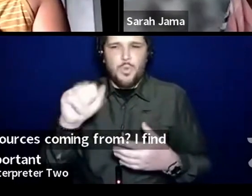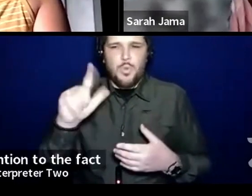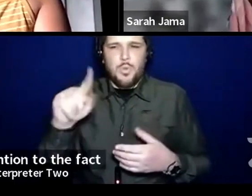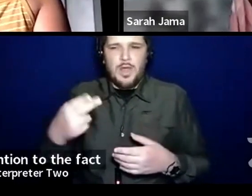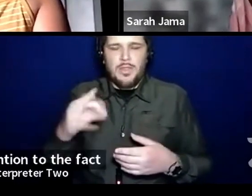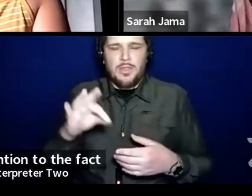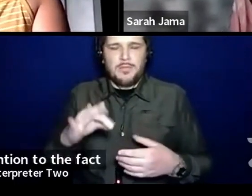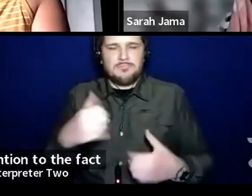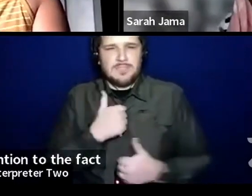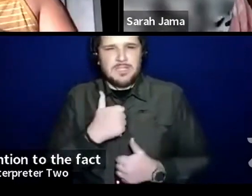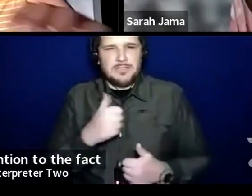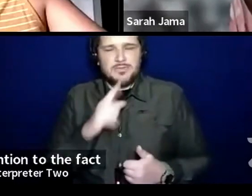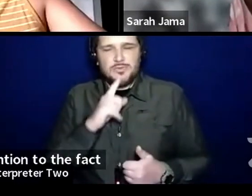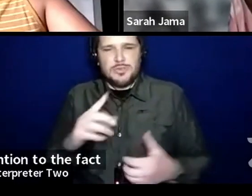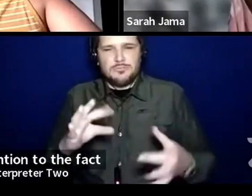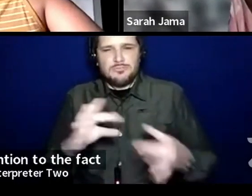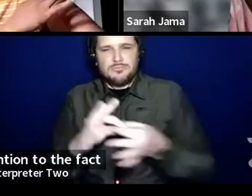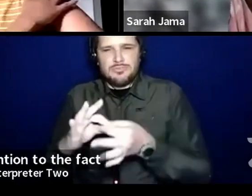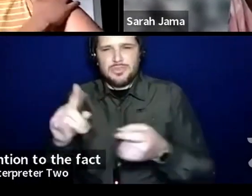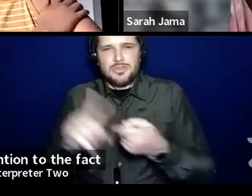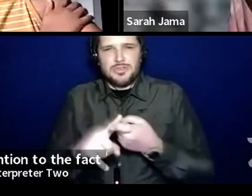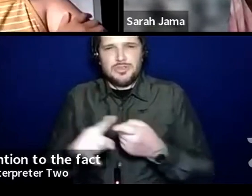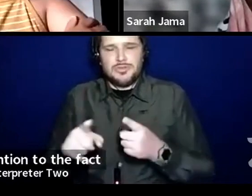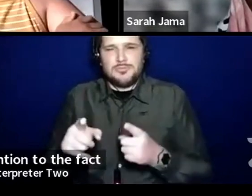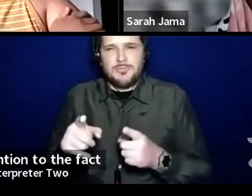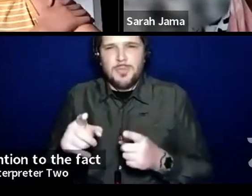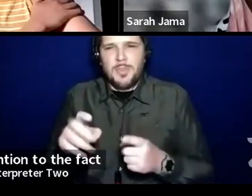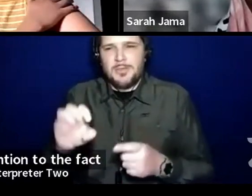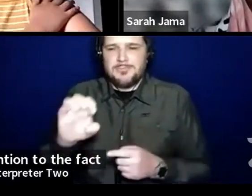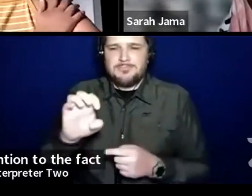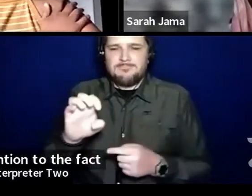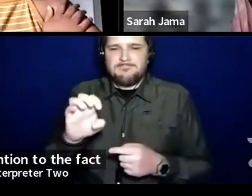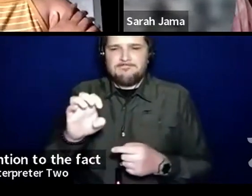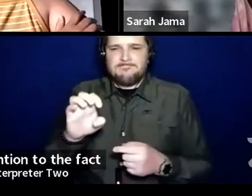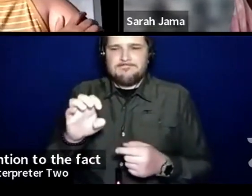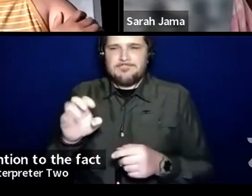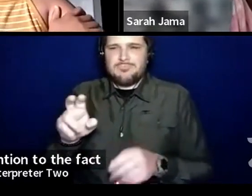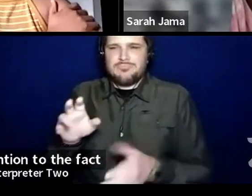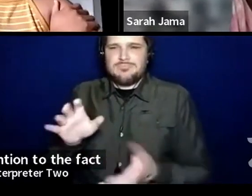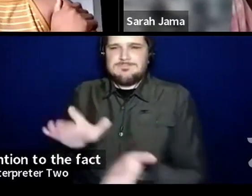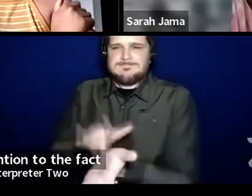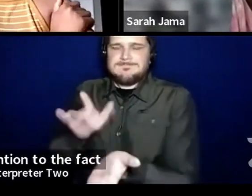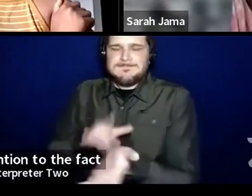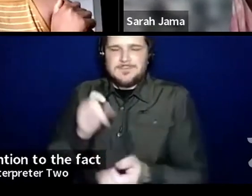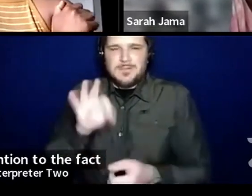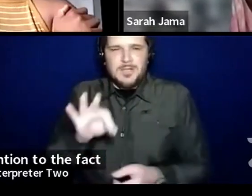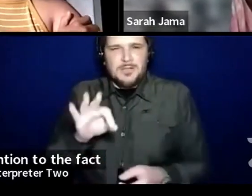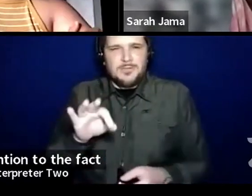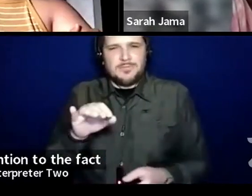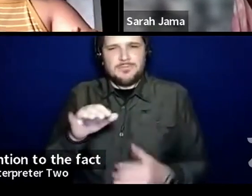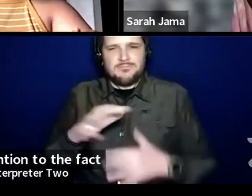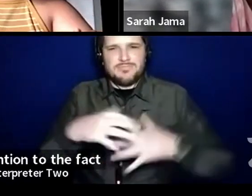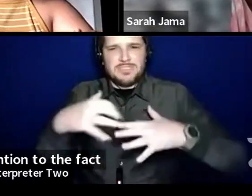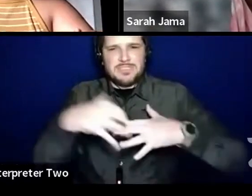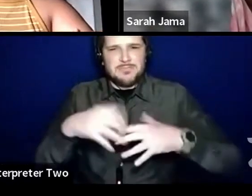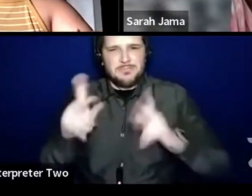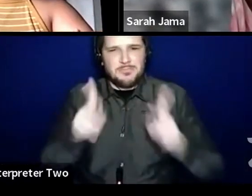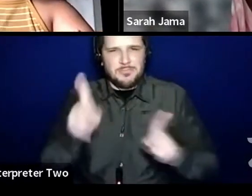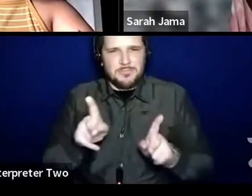direct result of the exploitation of Indigenous folks and Indigenous non-human beings, such